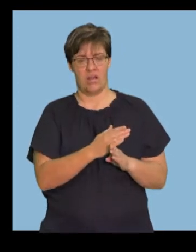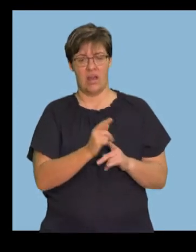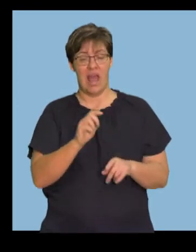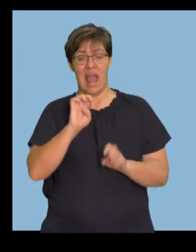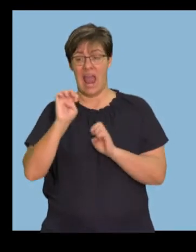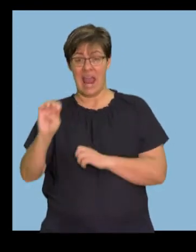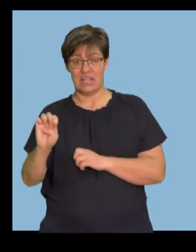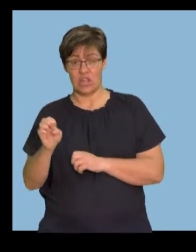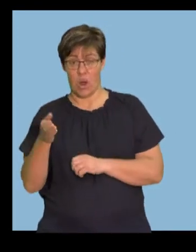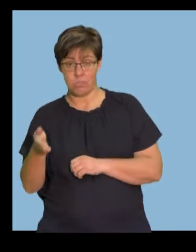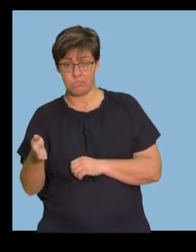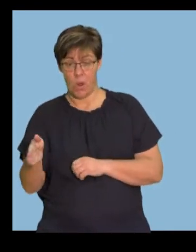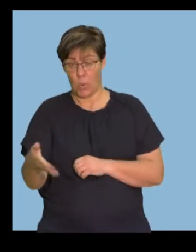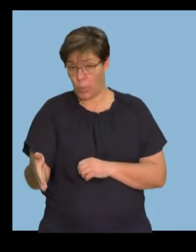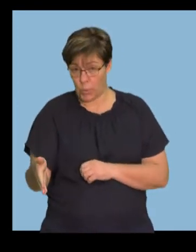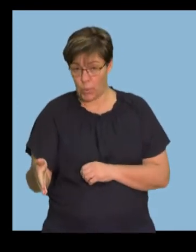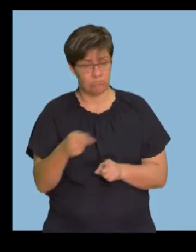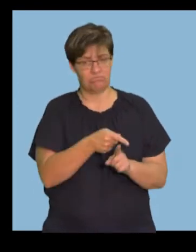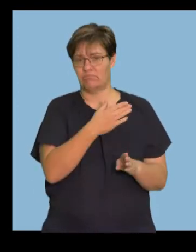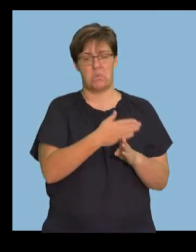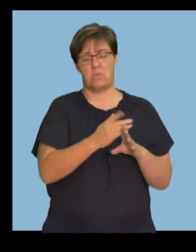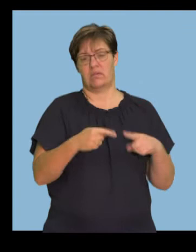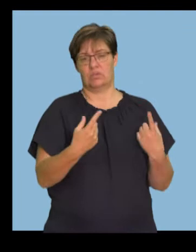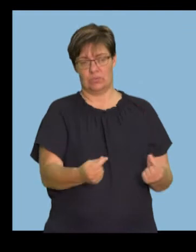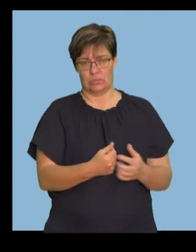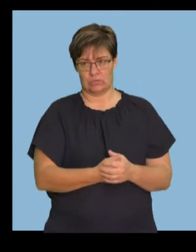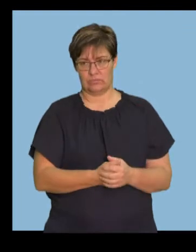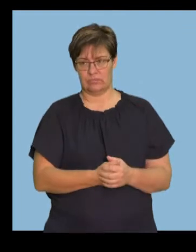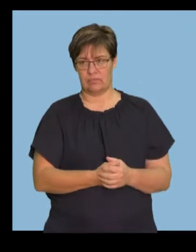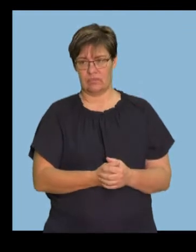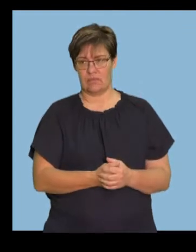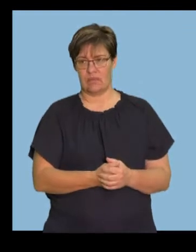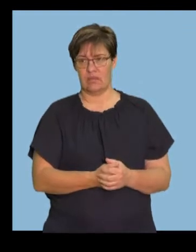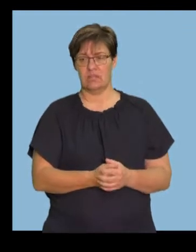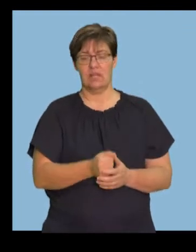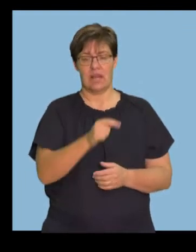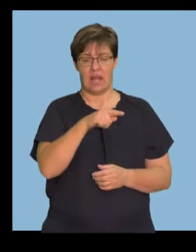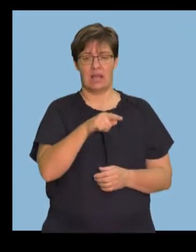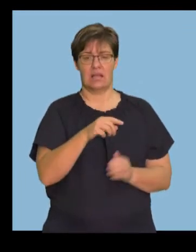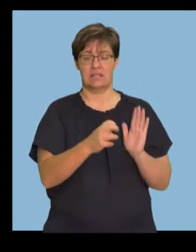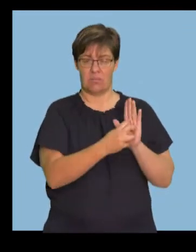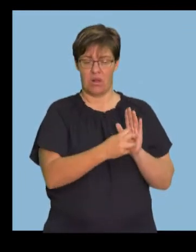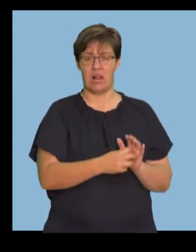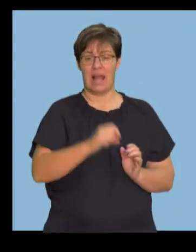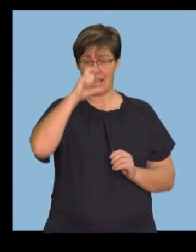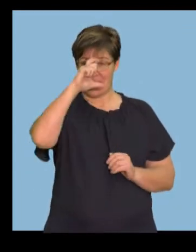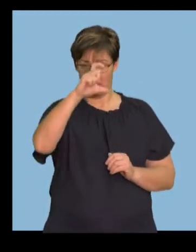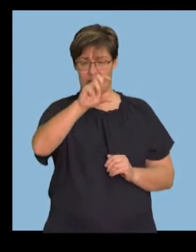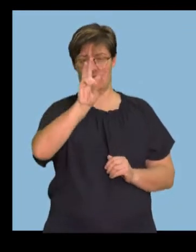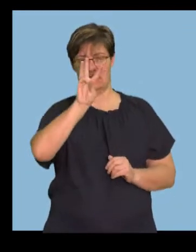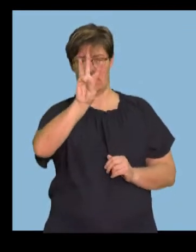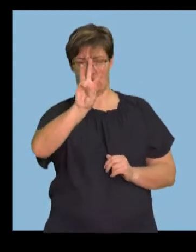done without the energy conversion. So take note, work is symbol W, and the W is actually a capital